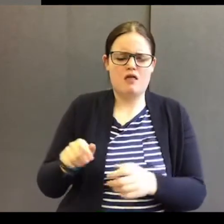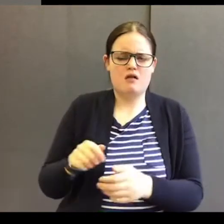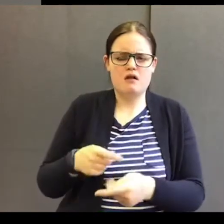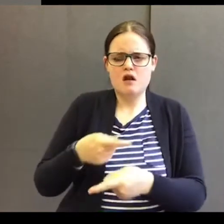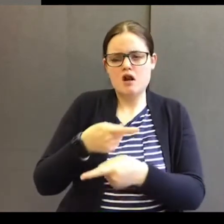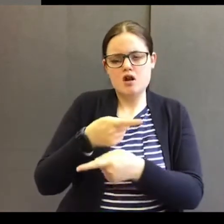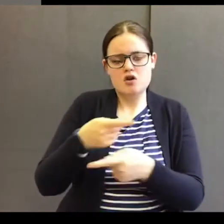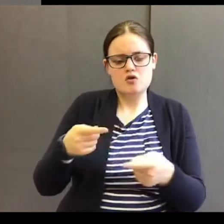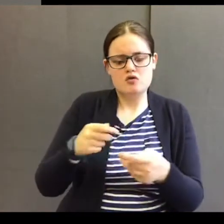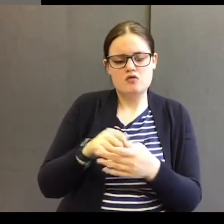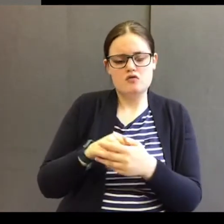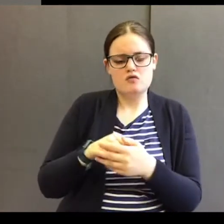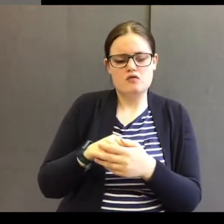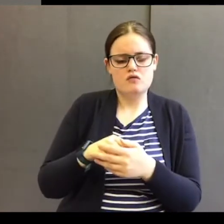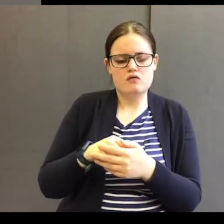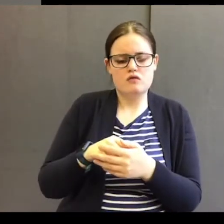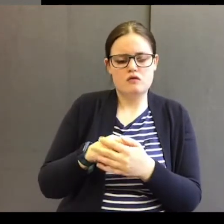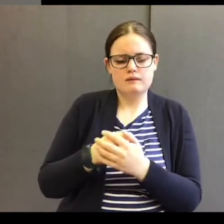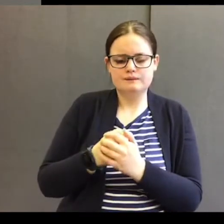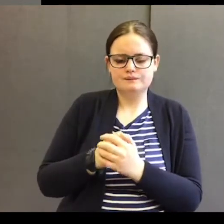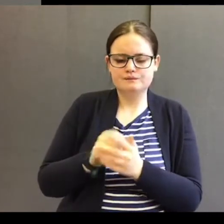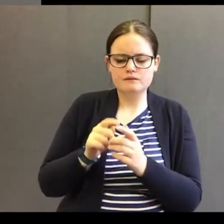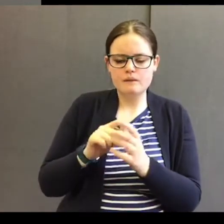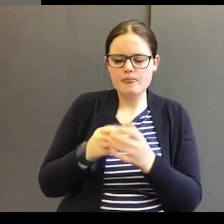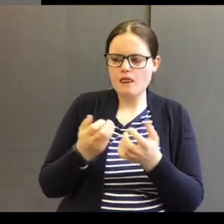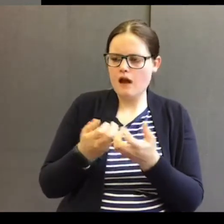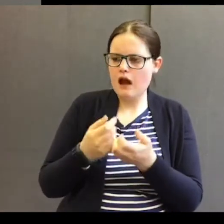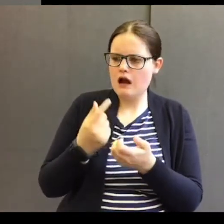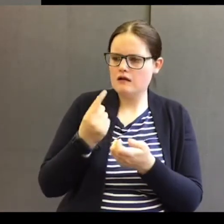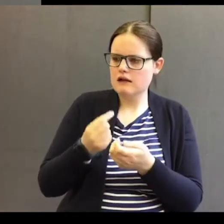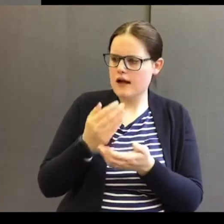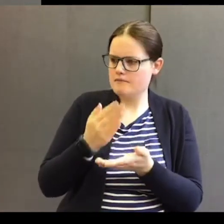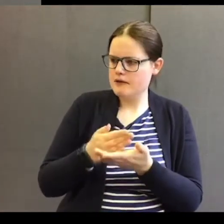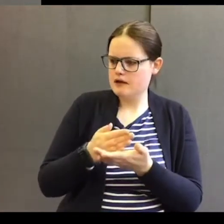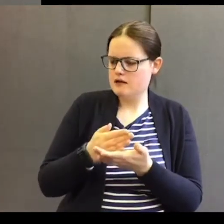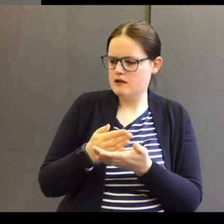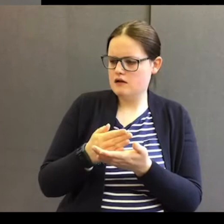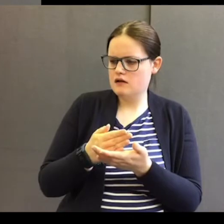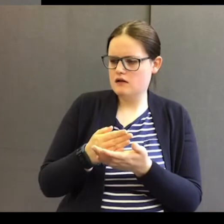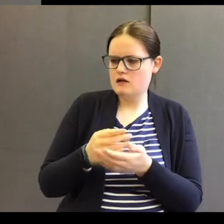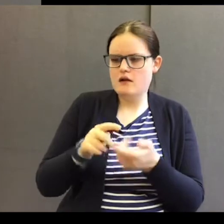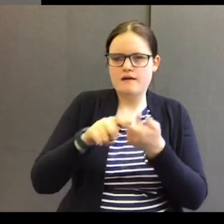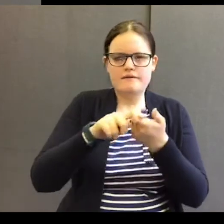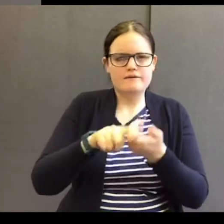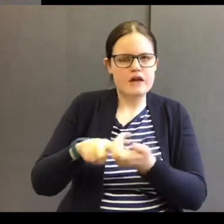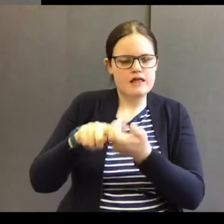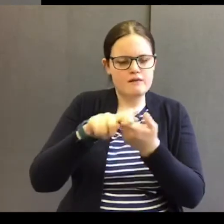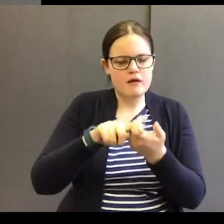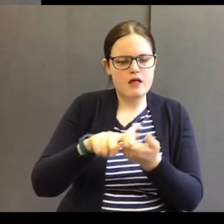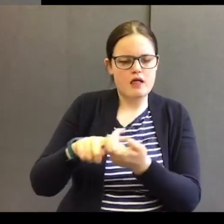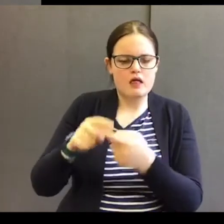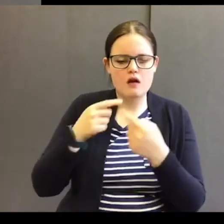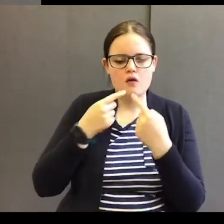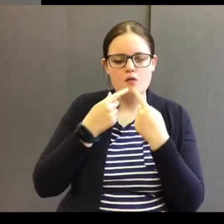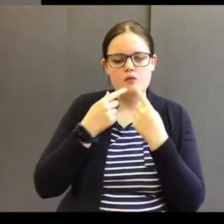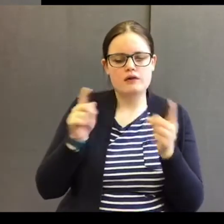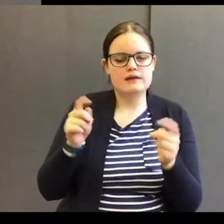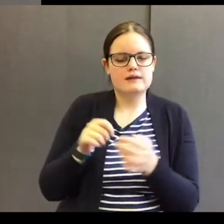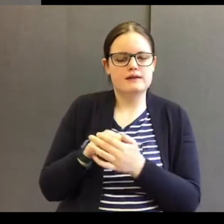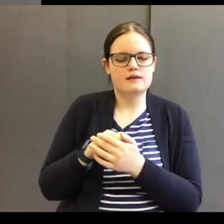than man and you. So this is about how we can be